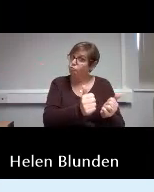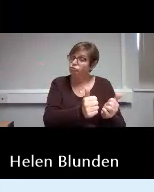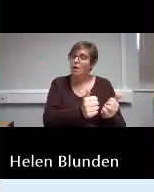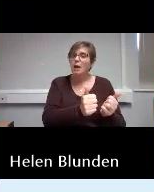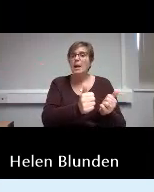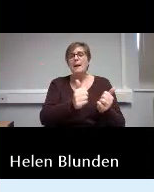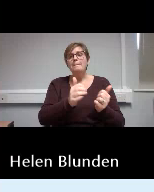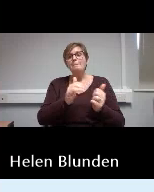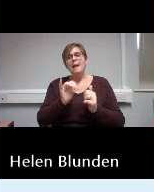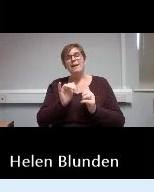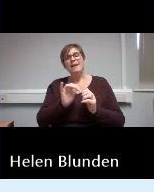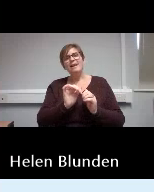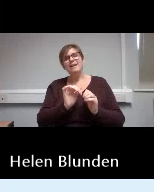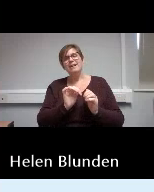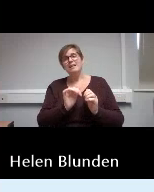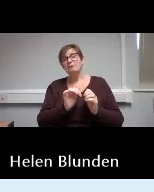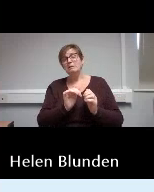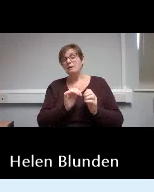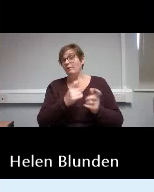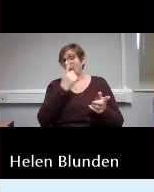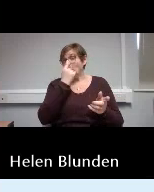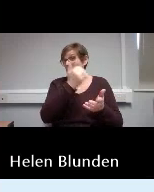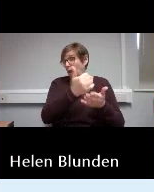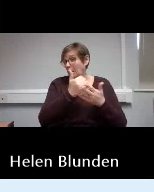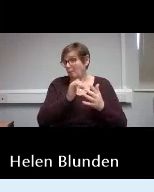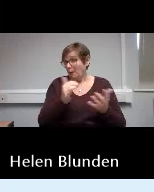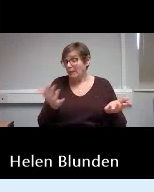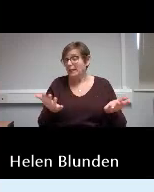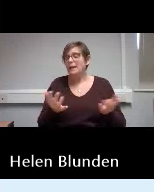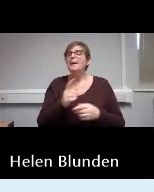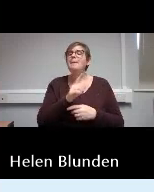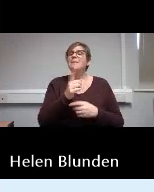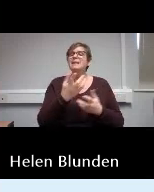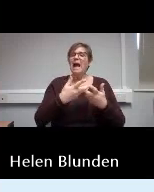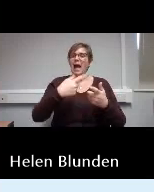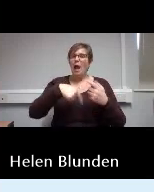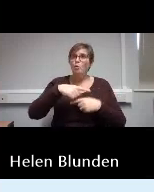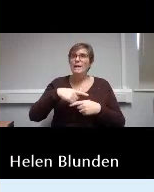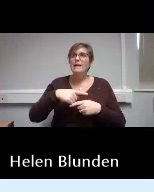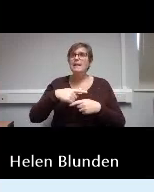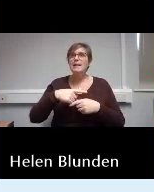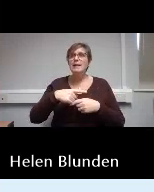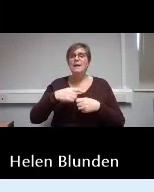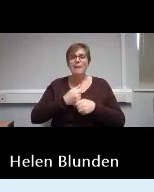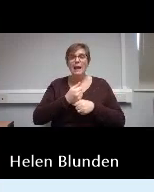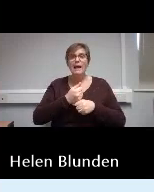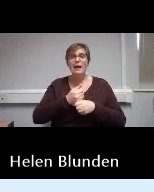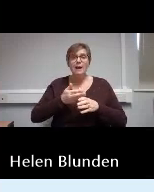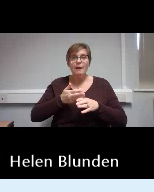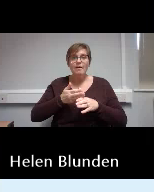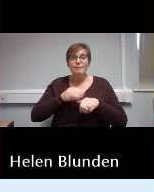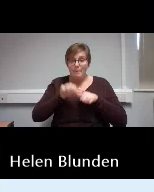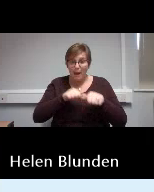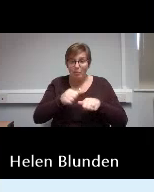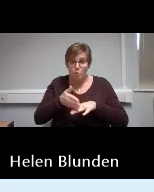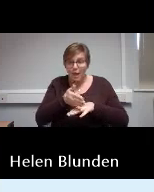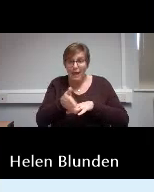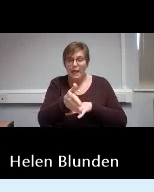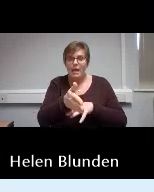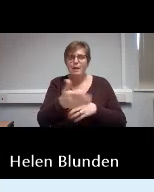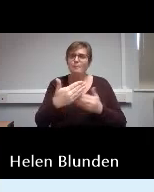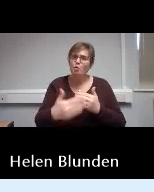of what they might be able to help with. And I think it's like you say, it's how we make the whole pathway much more resilient and robust